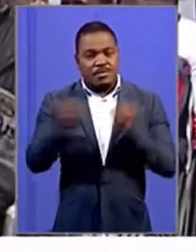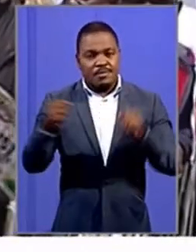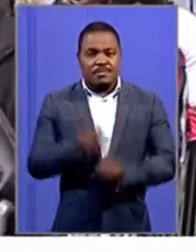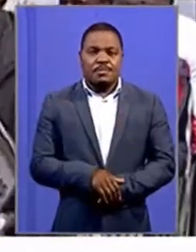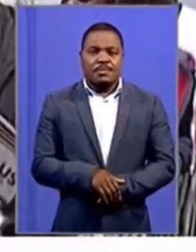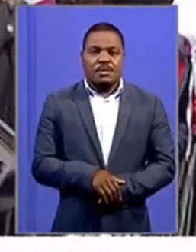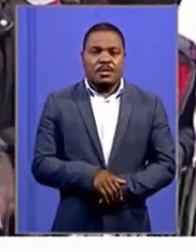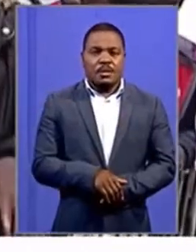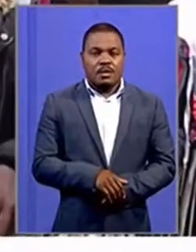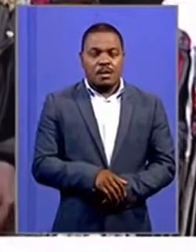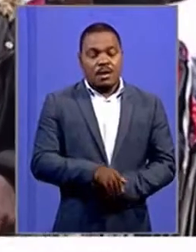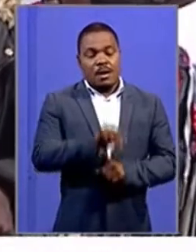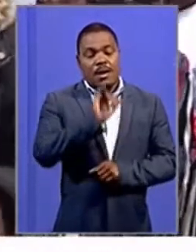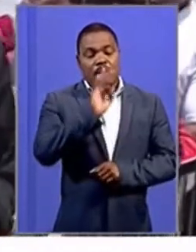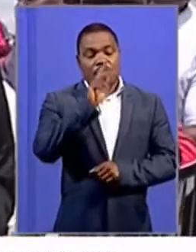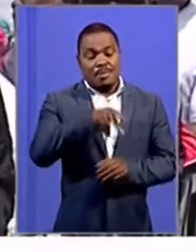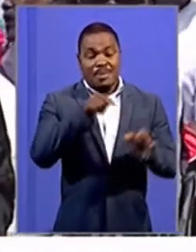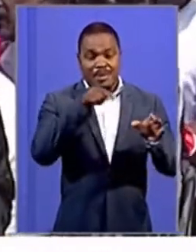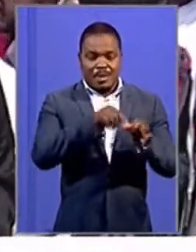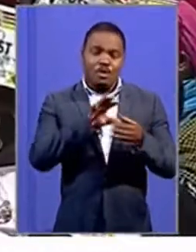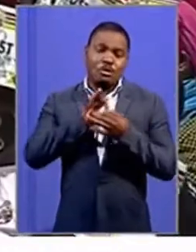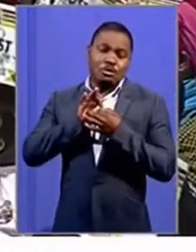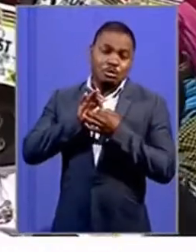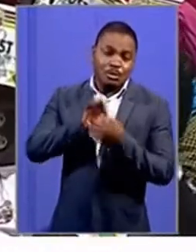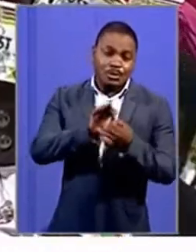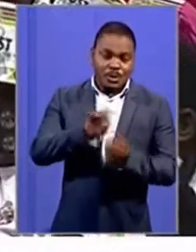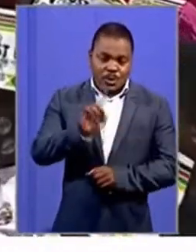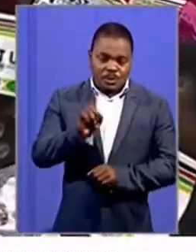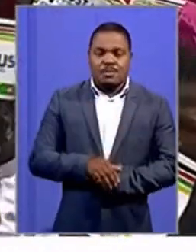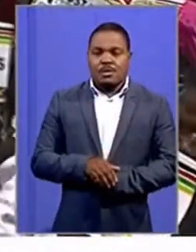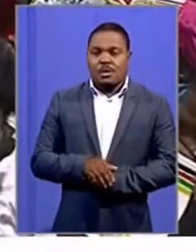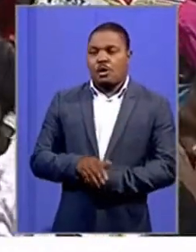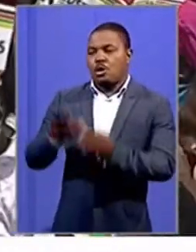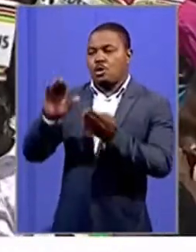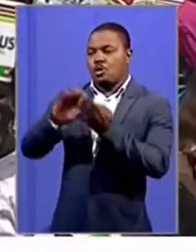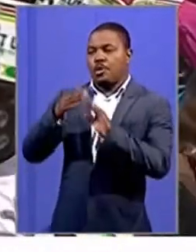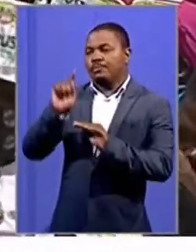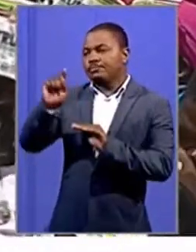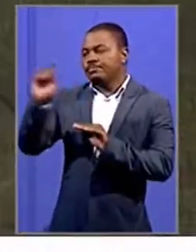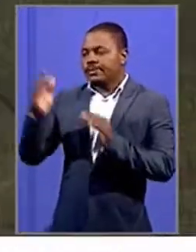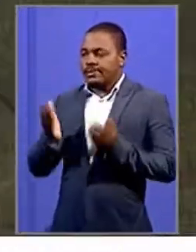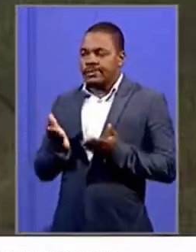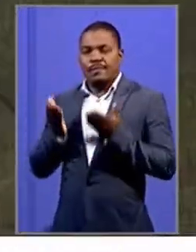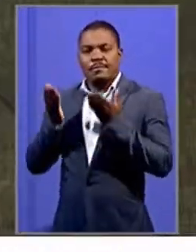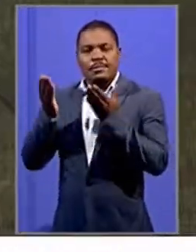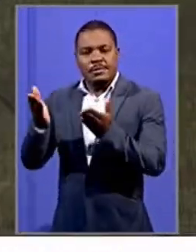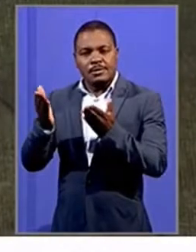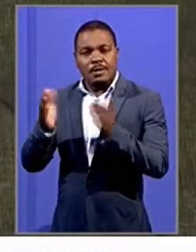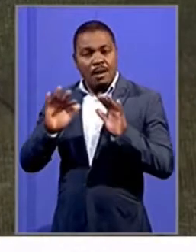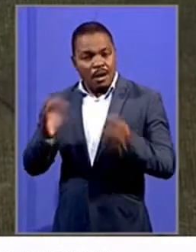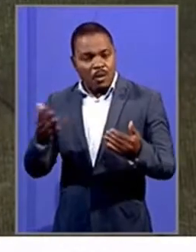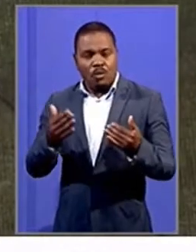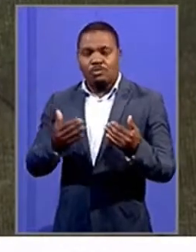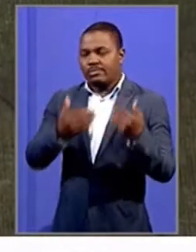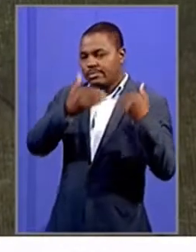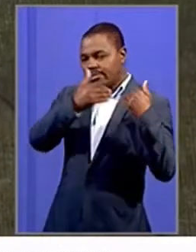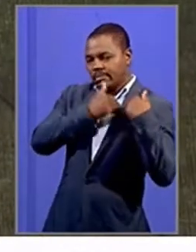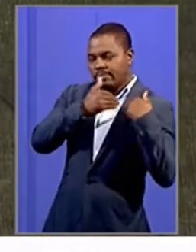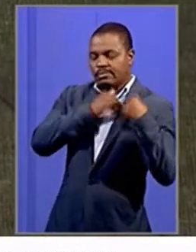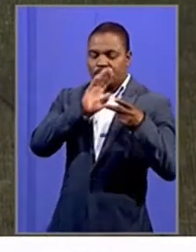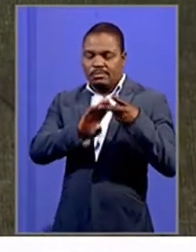The IFP is committed to serving our communities with accountability